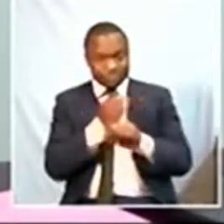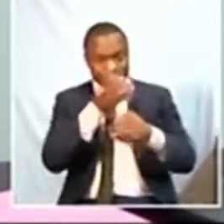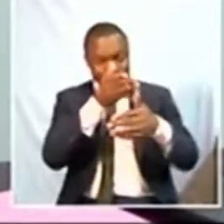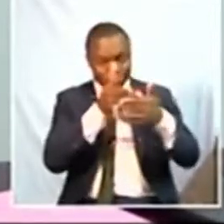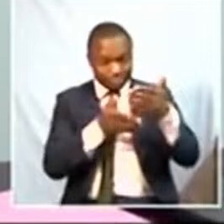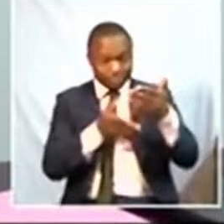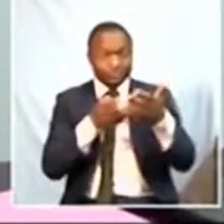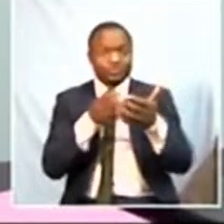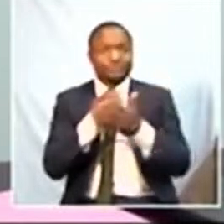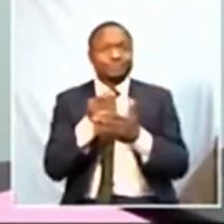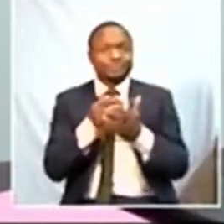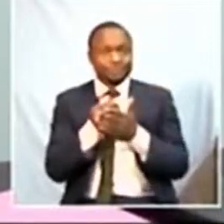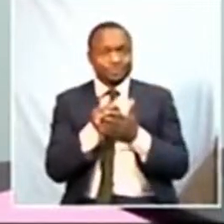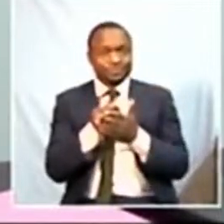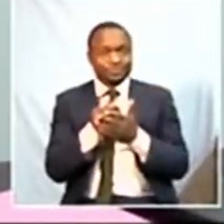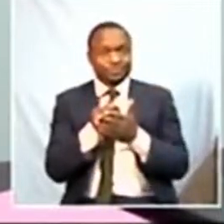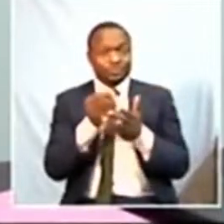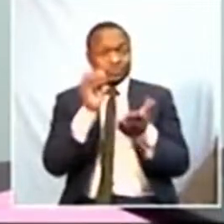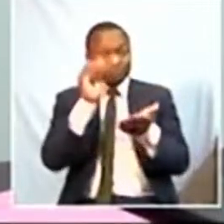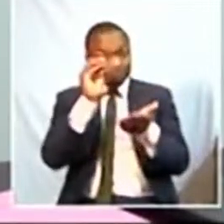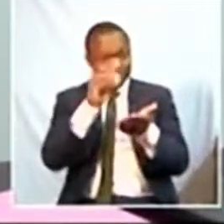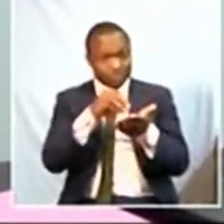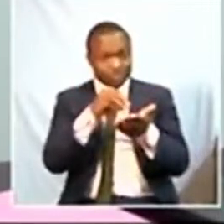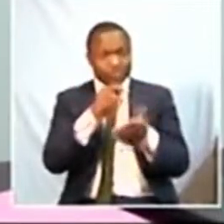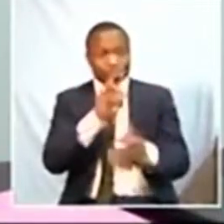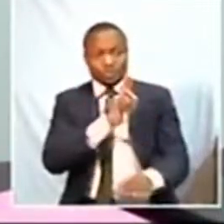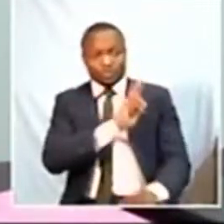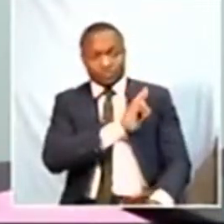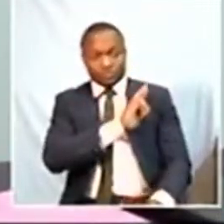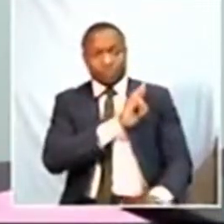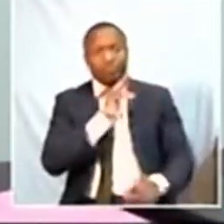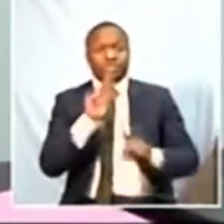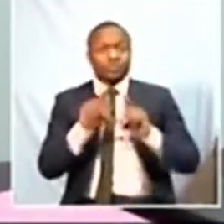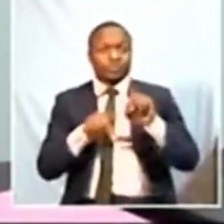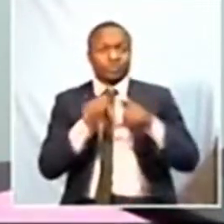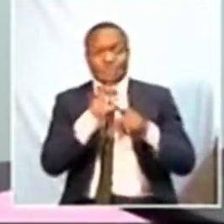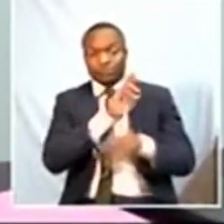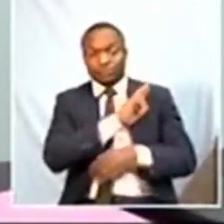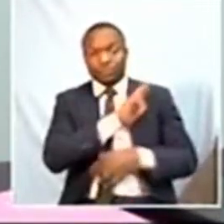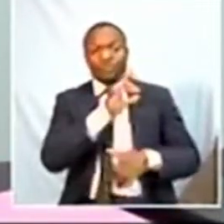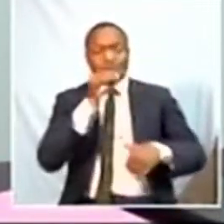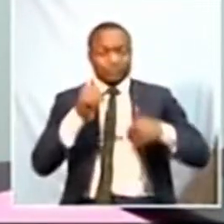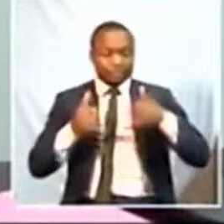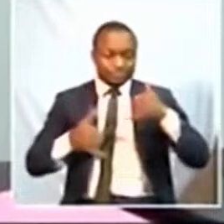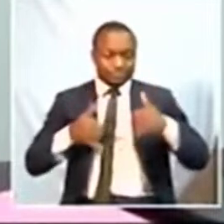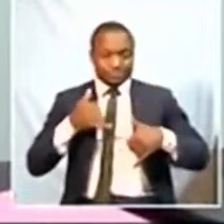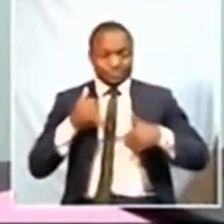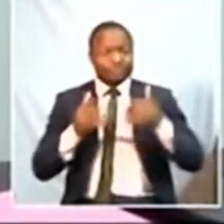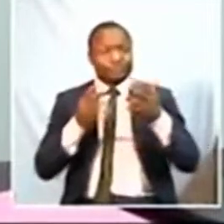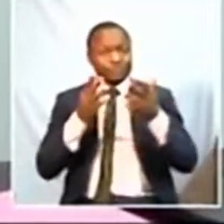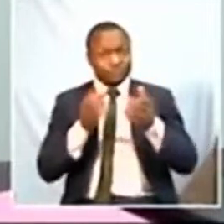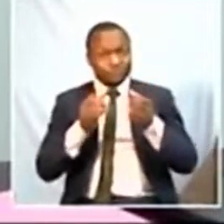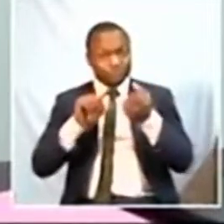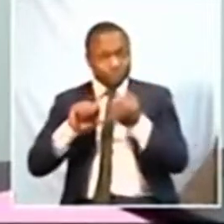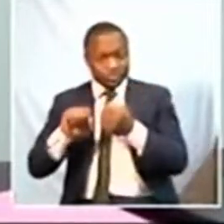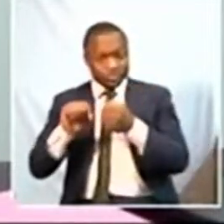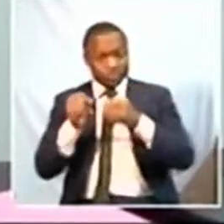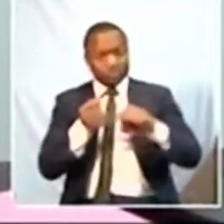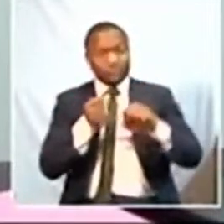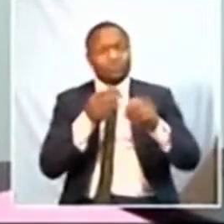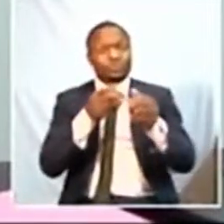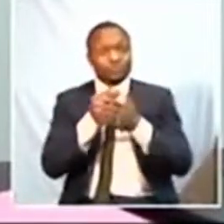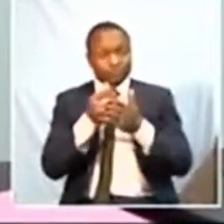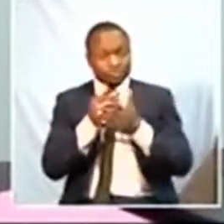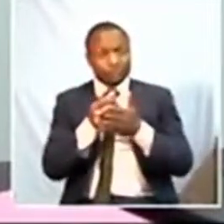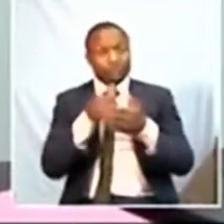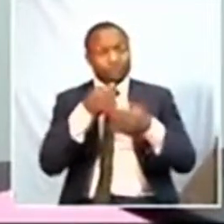resources that were put to Rufunsa for the people of Rufunsa to enjoy. We want to protect these resources, want